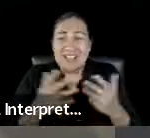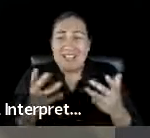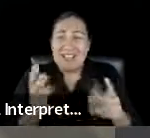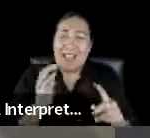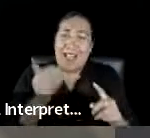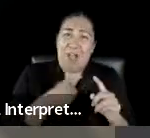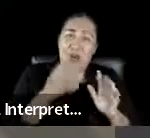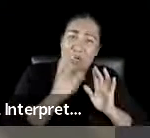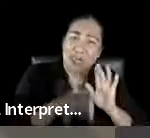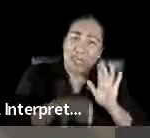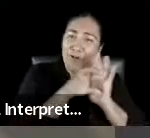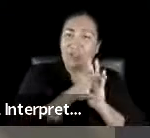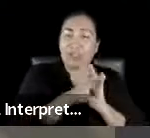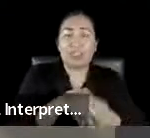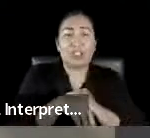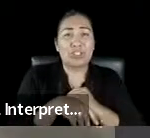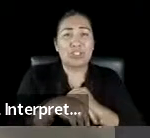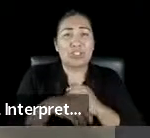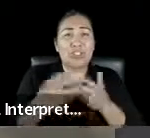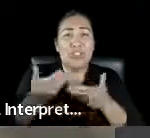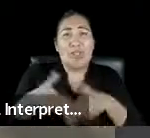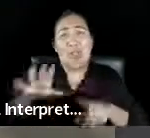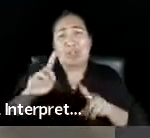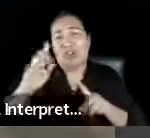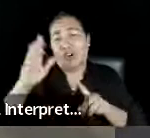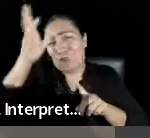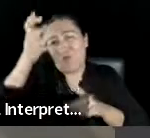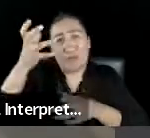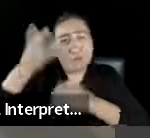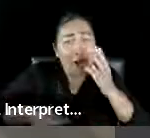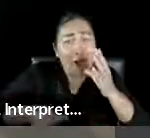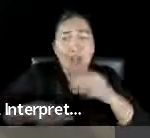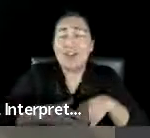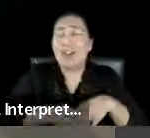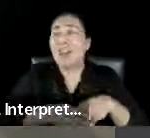Our characters lost her father, and